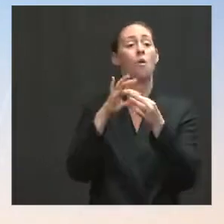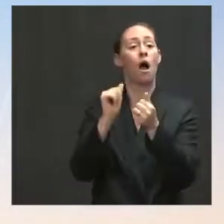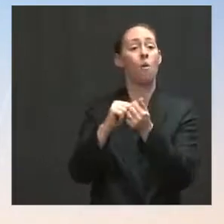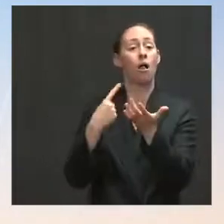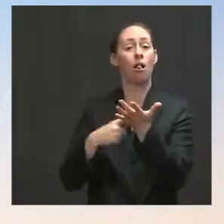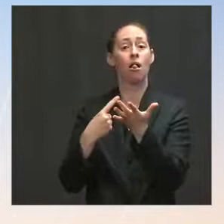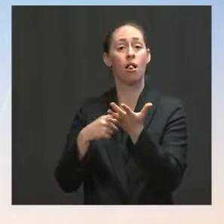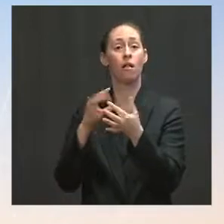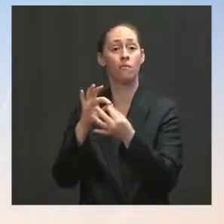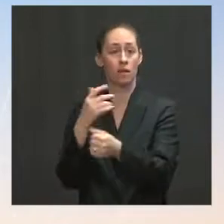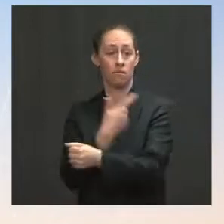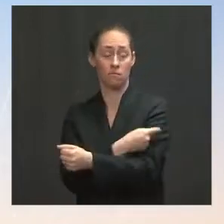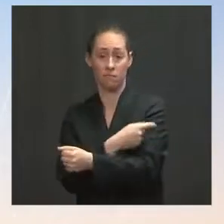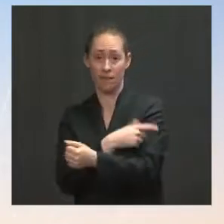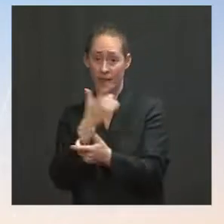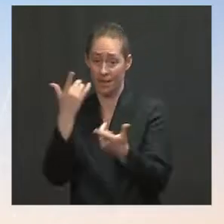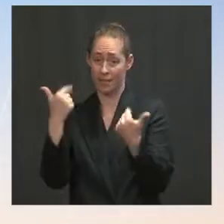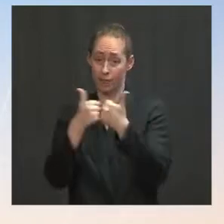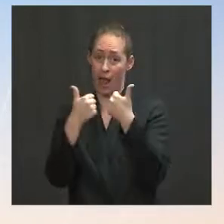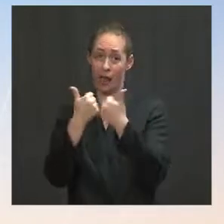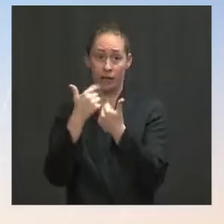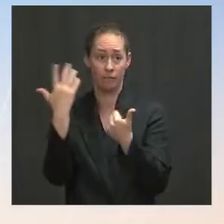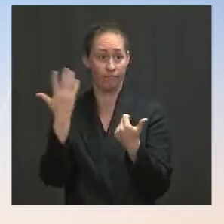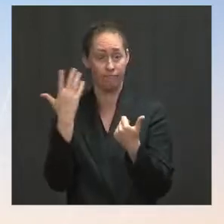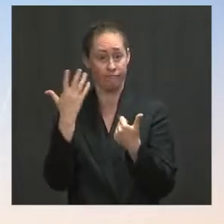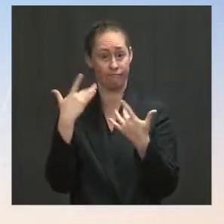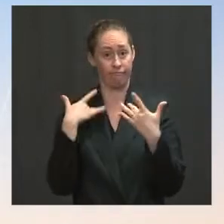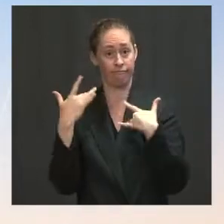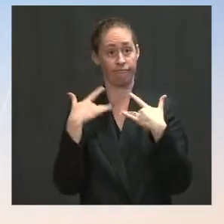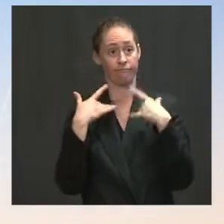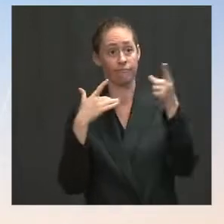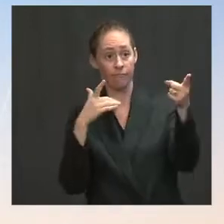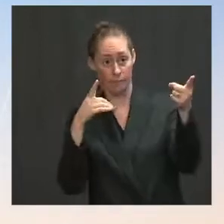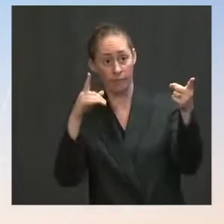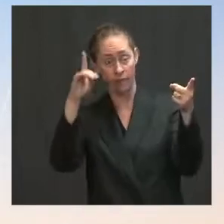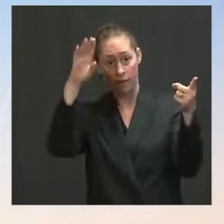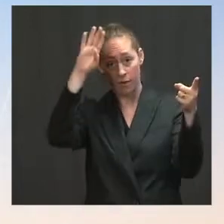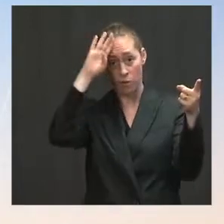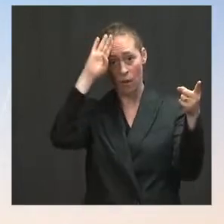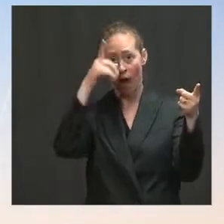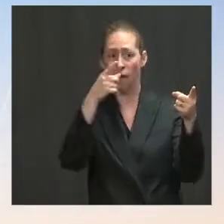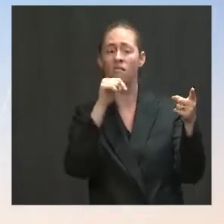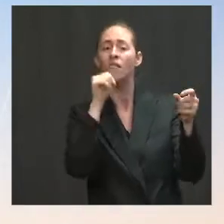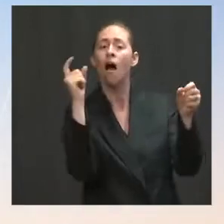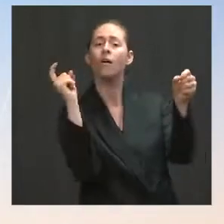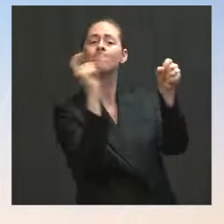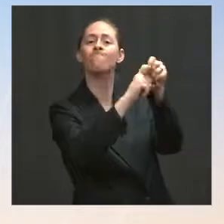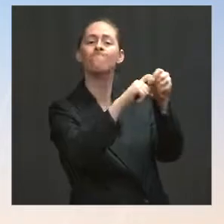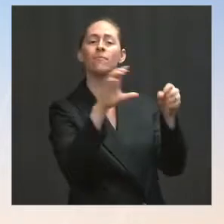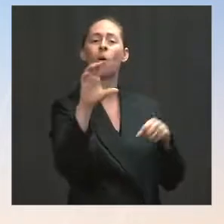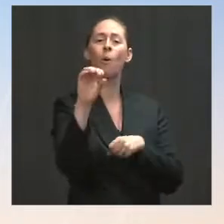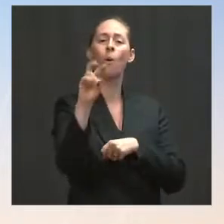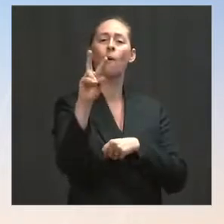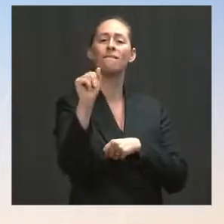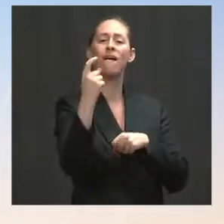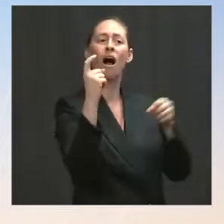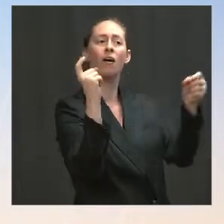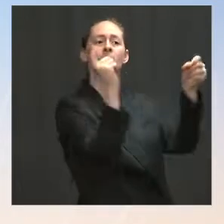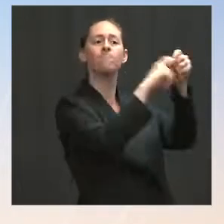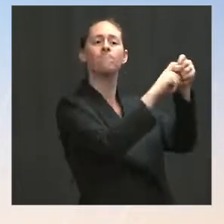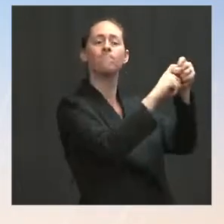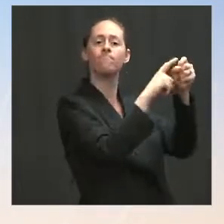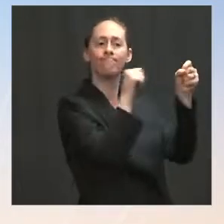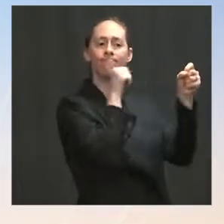be familiar with, is that Cuba has not joined COVAX. And has indicated they intend to vaccinate their population using the